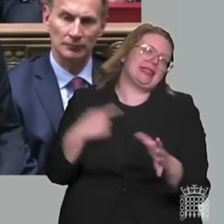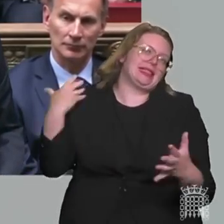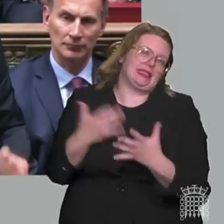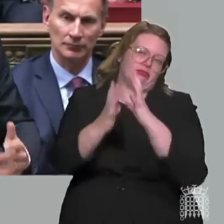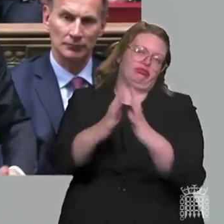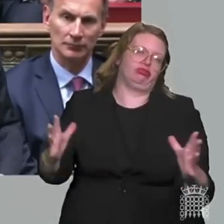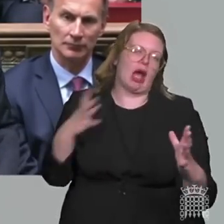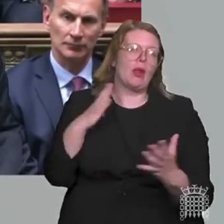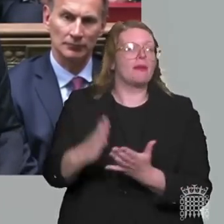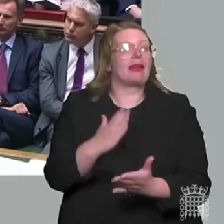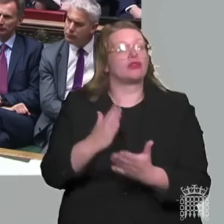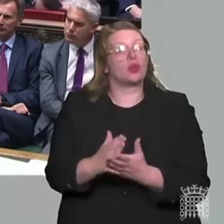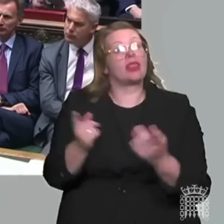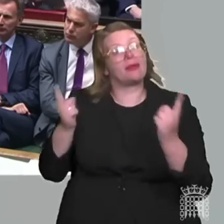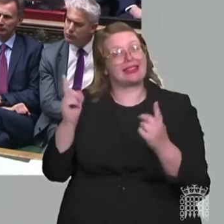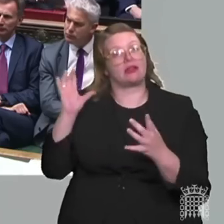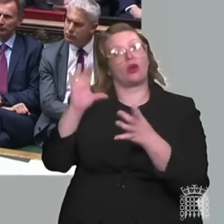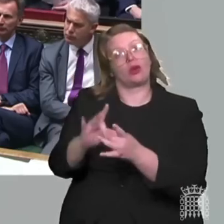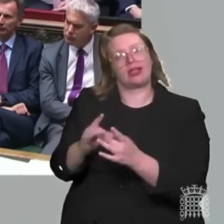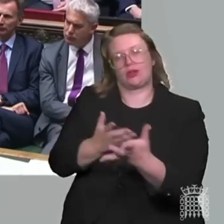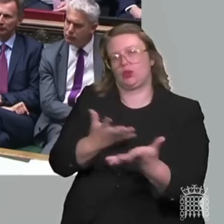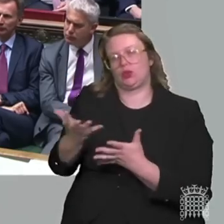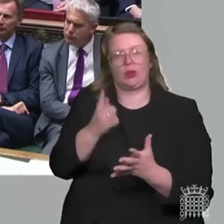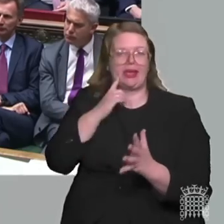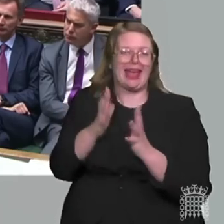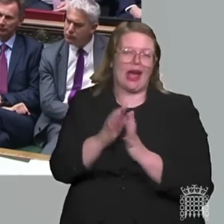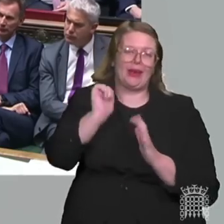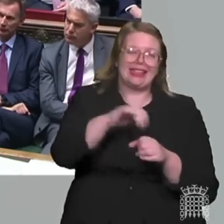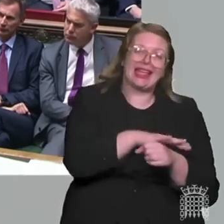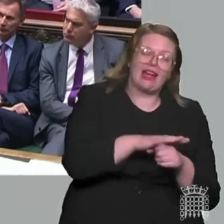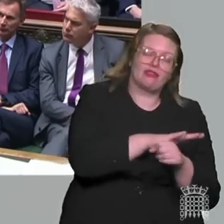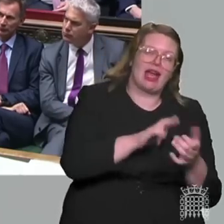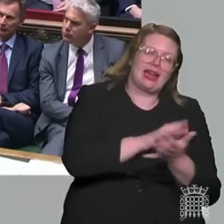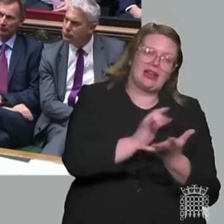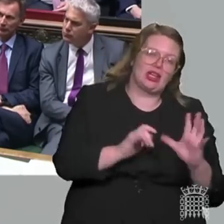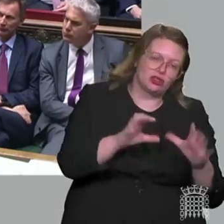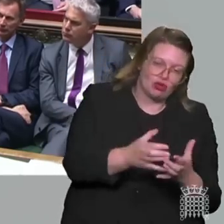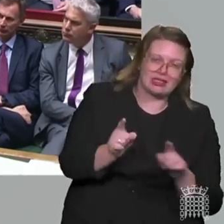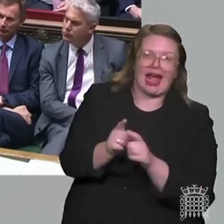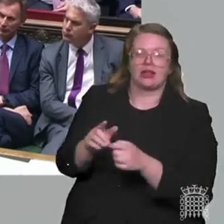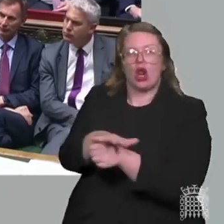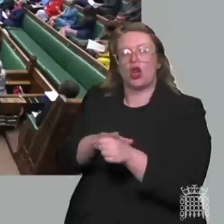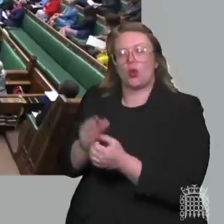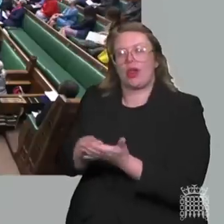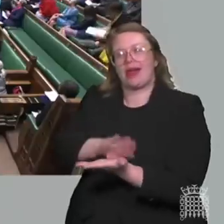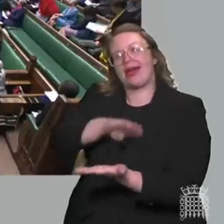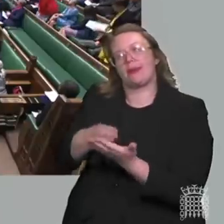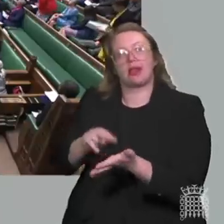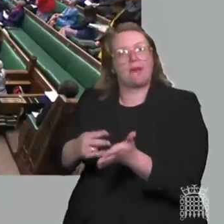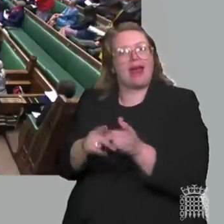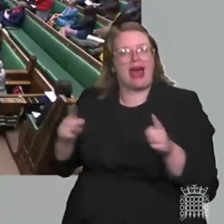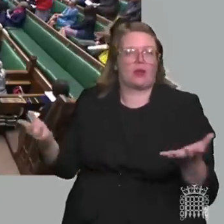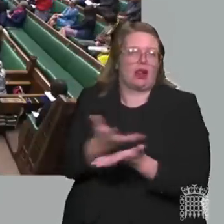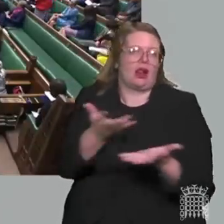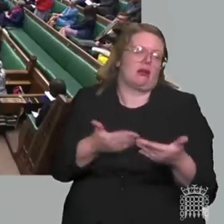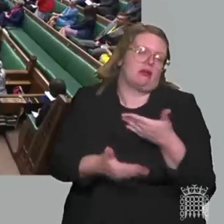the appropriate minister writes to him with an update on the conversations between his trust and their local capital plans. Henry Smith.